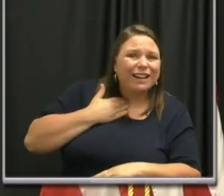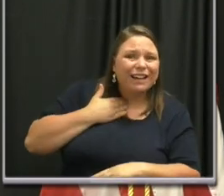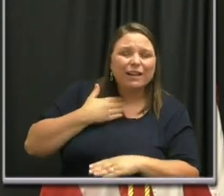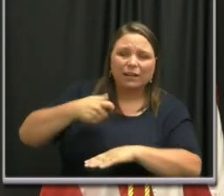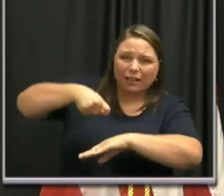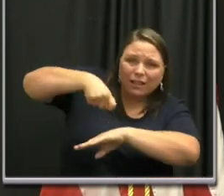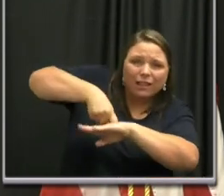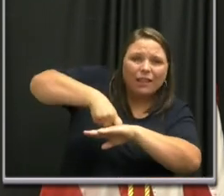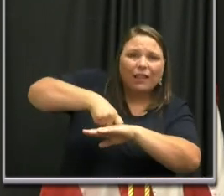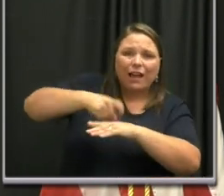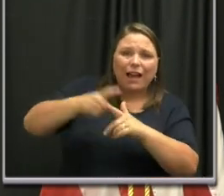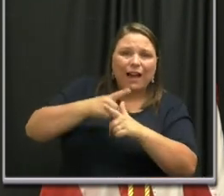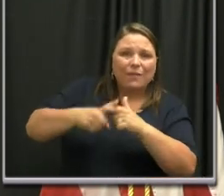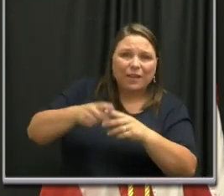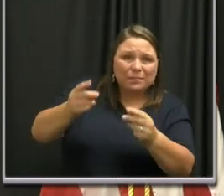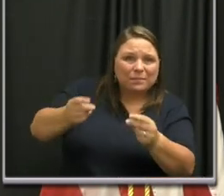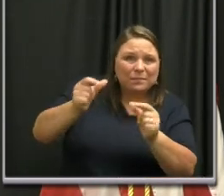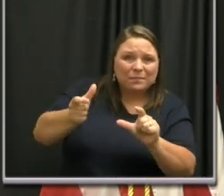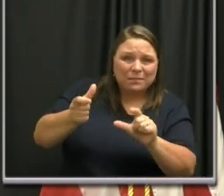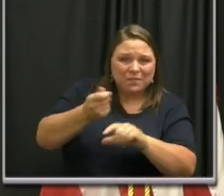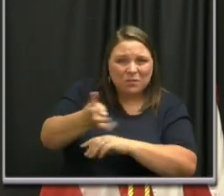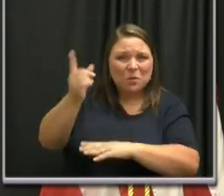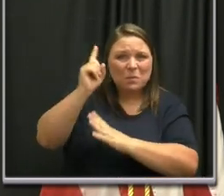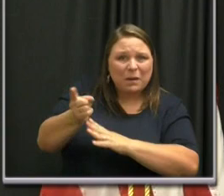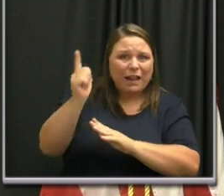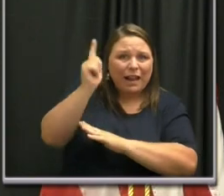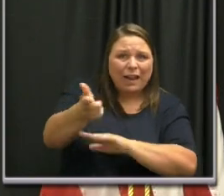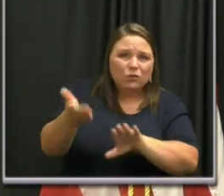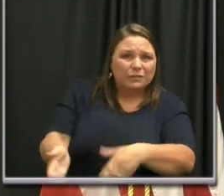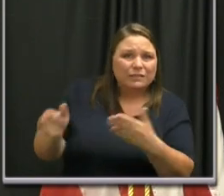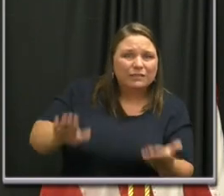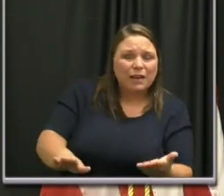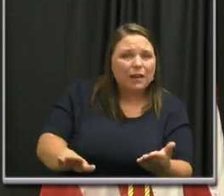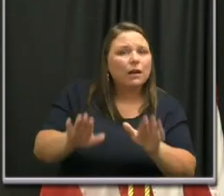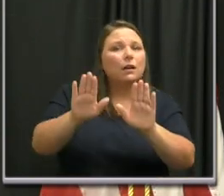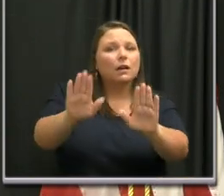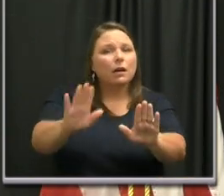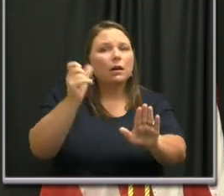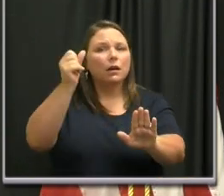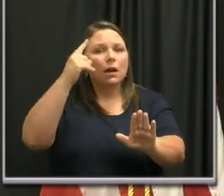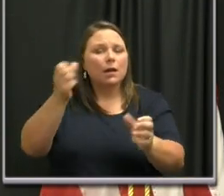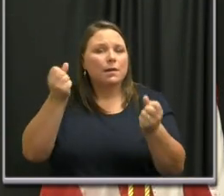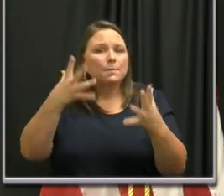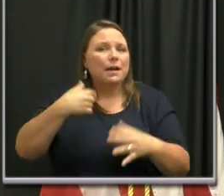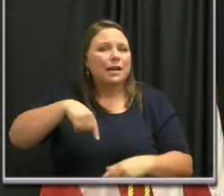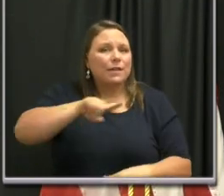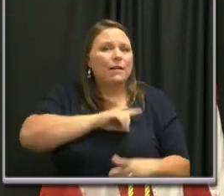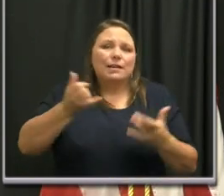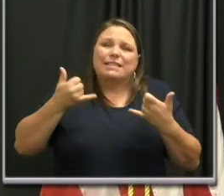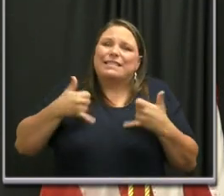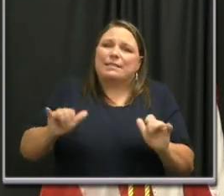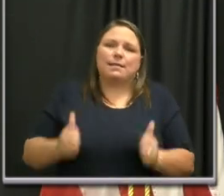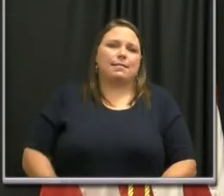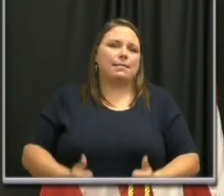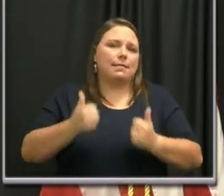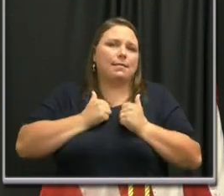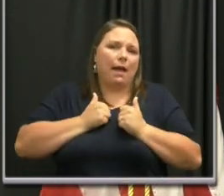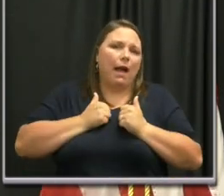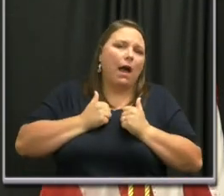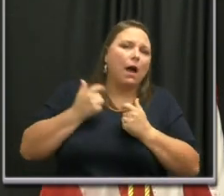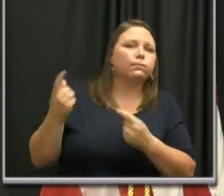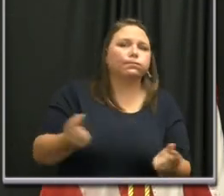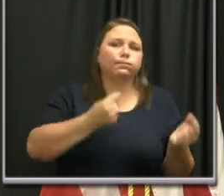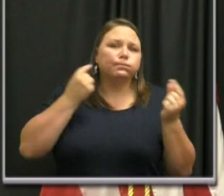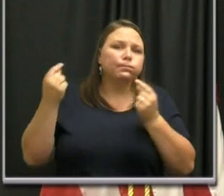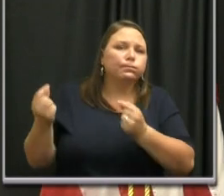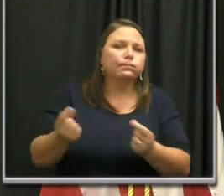you are lifeless. Well, I want you to know that there are many of us that are still walking around